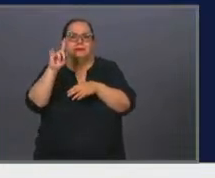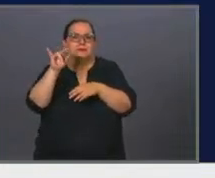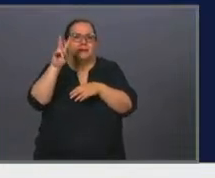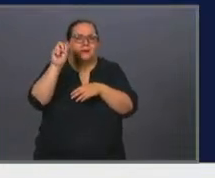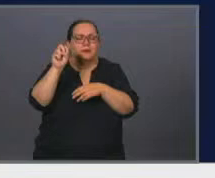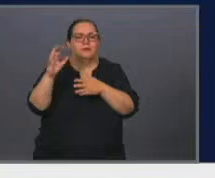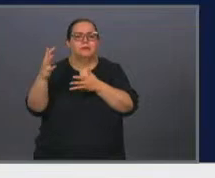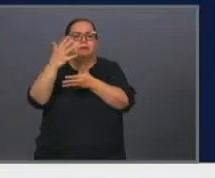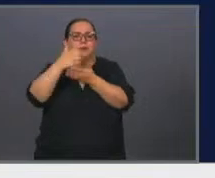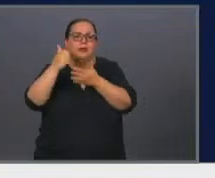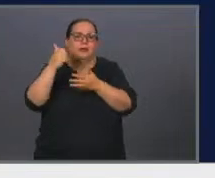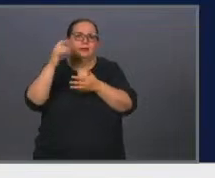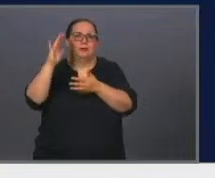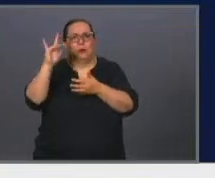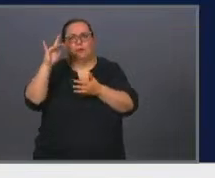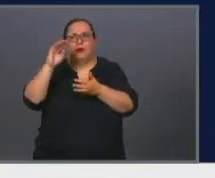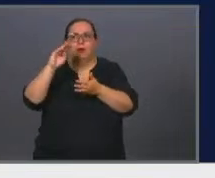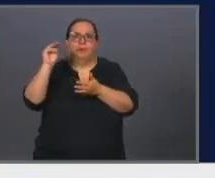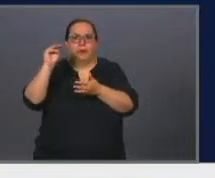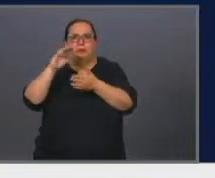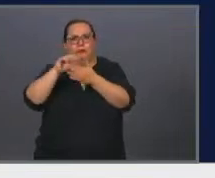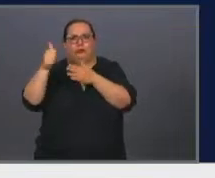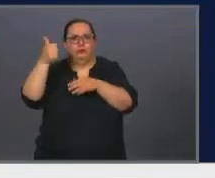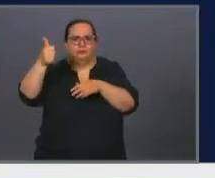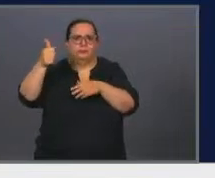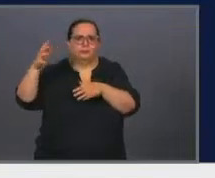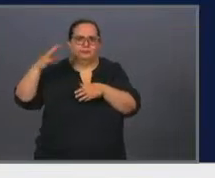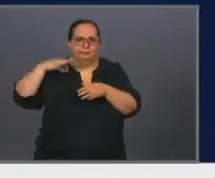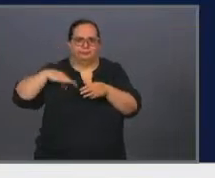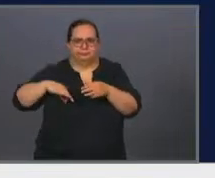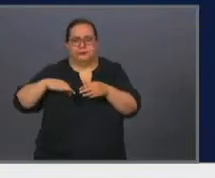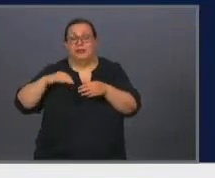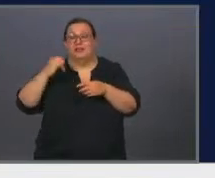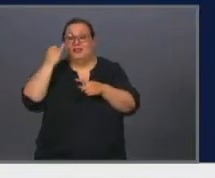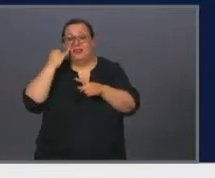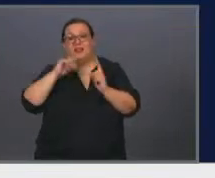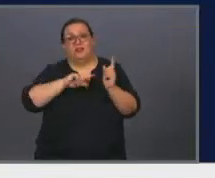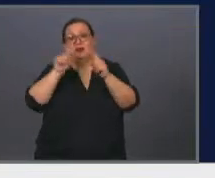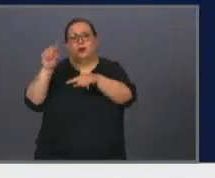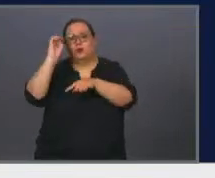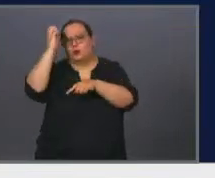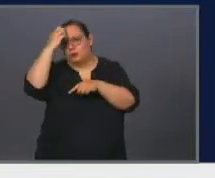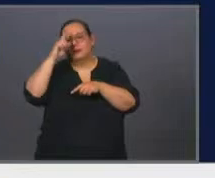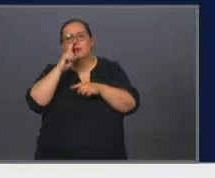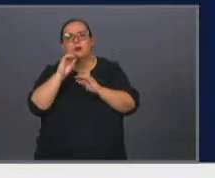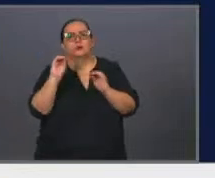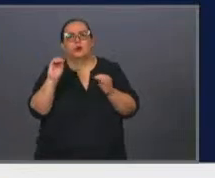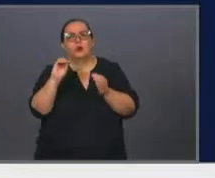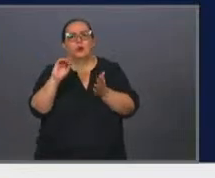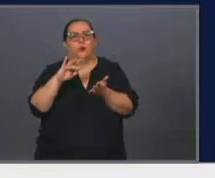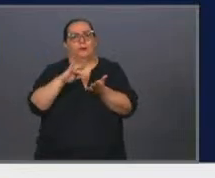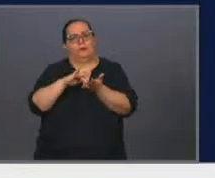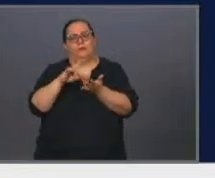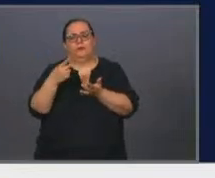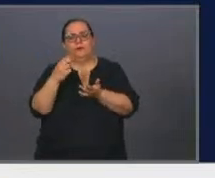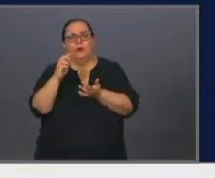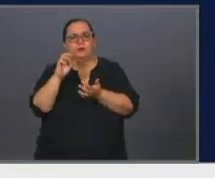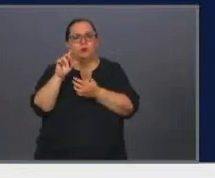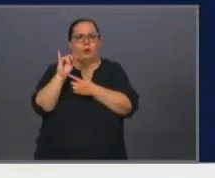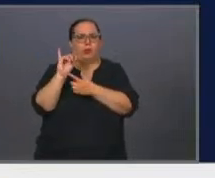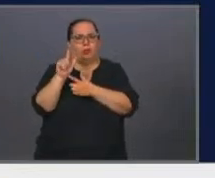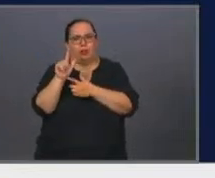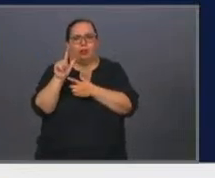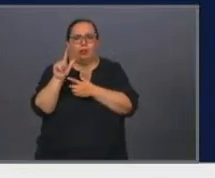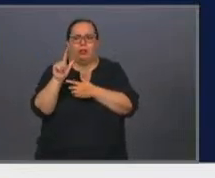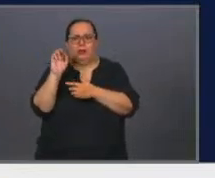of $25 million and things like that. If you go to Europe, there's no pharmaceutical executives making